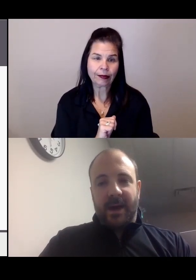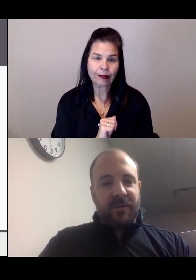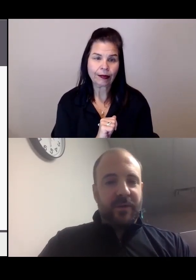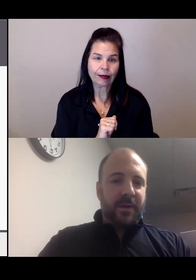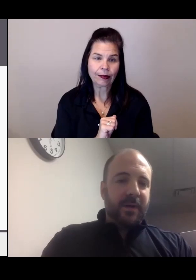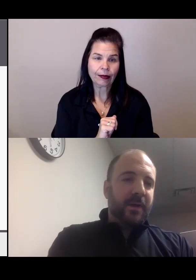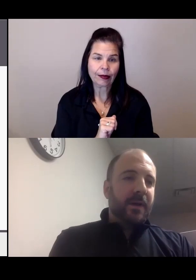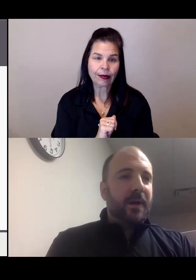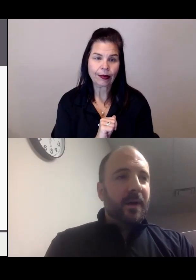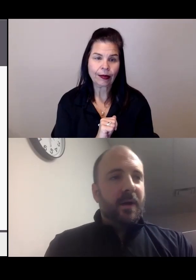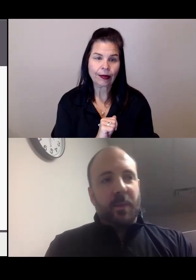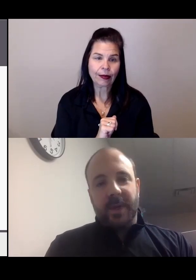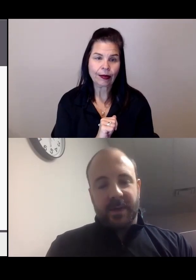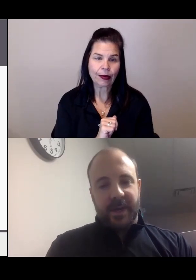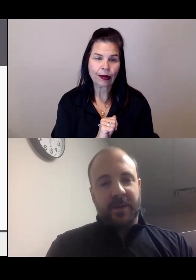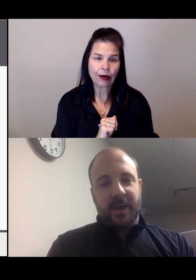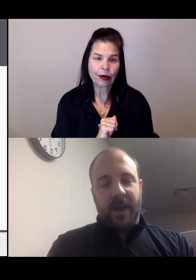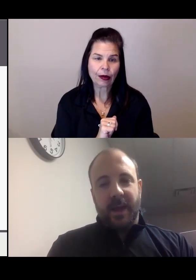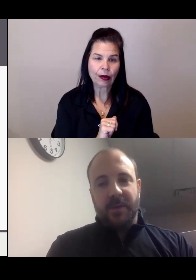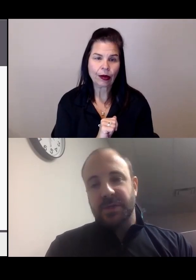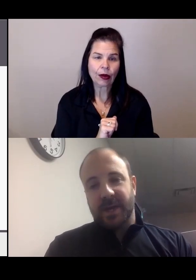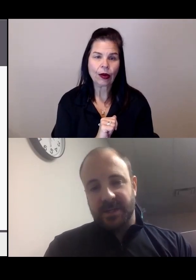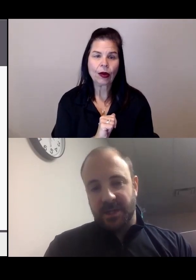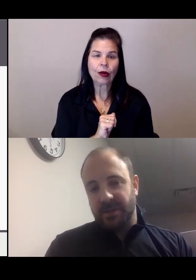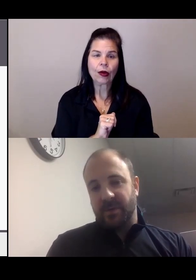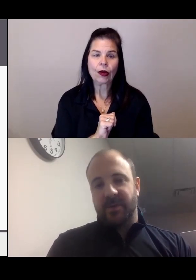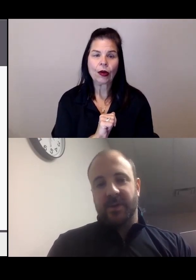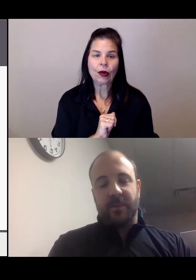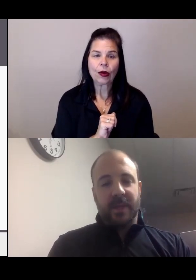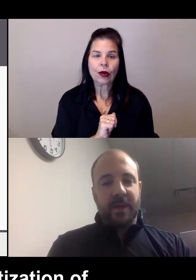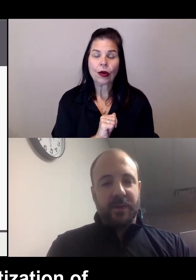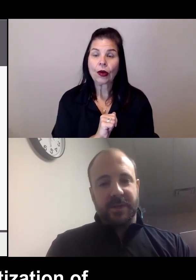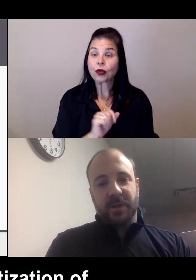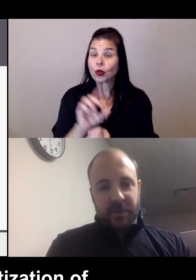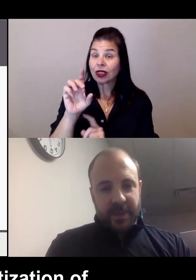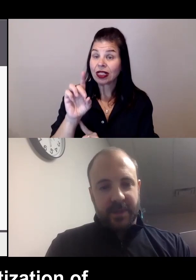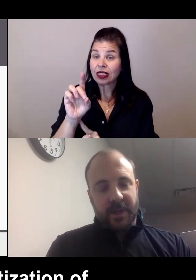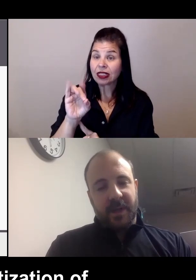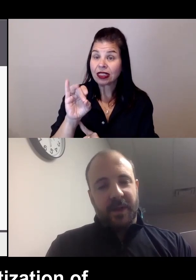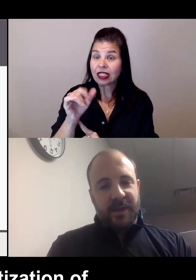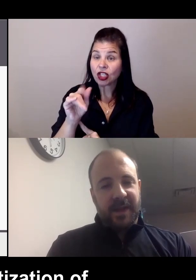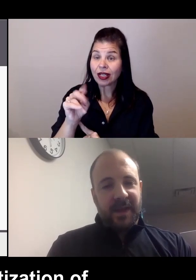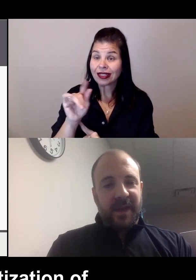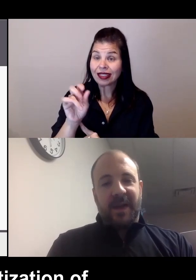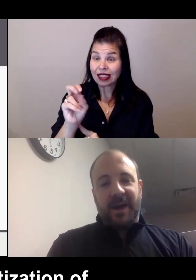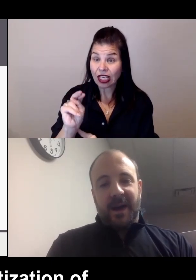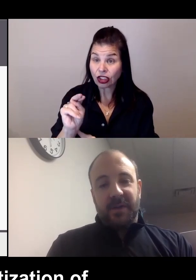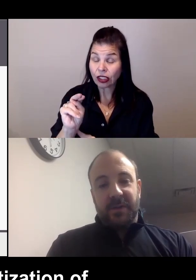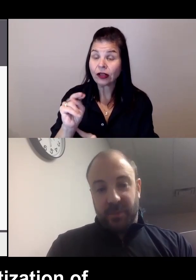We have been conducting a digitization for accessibility, which has included